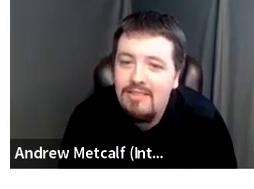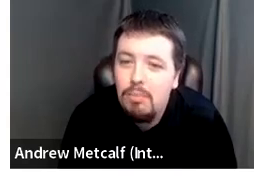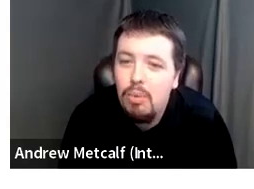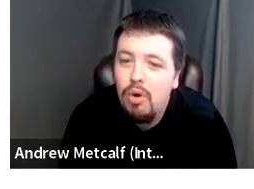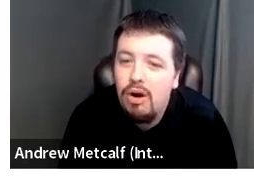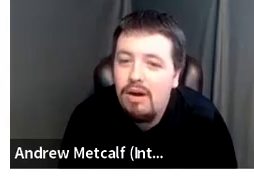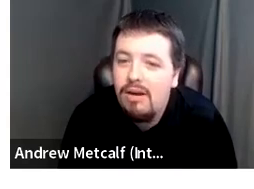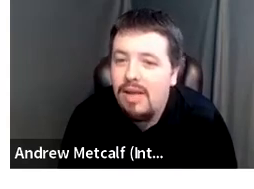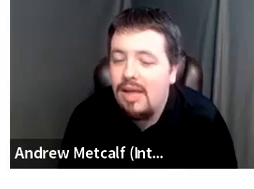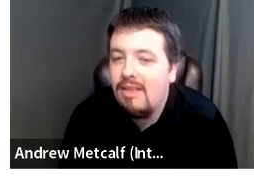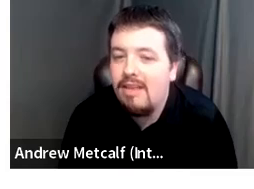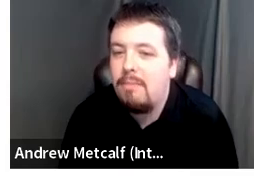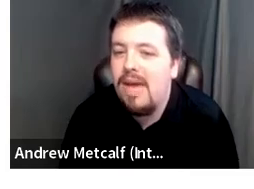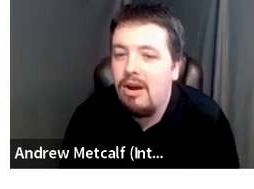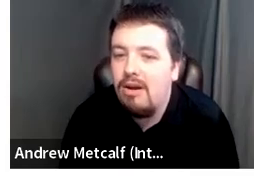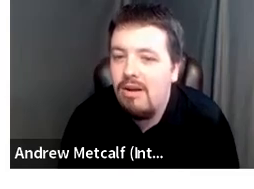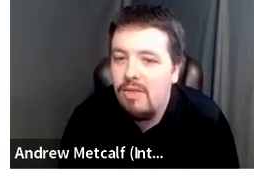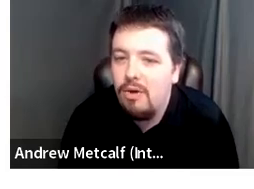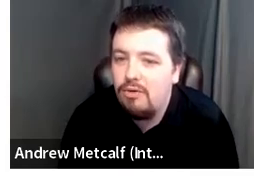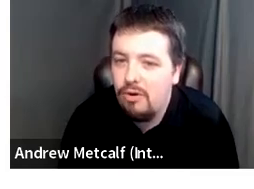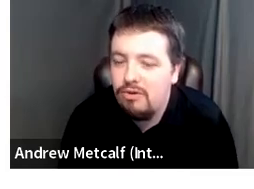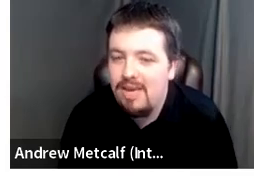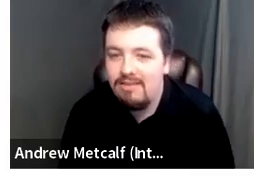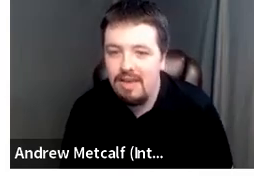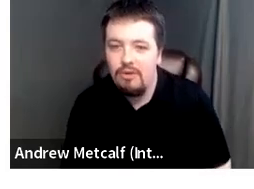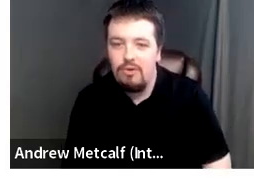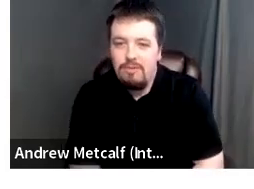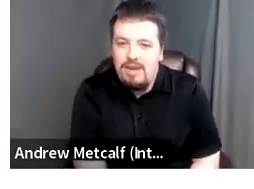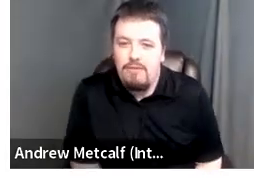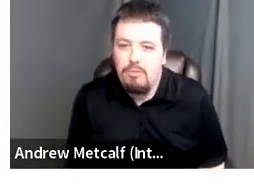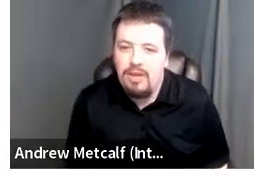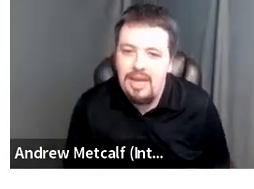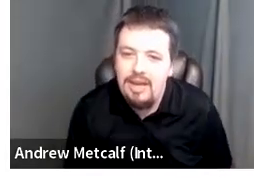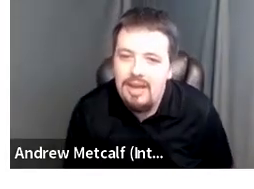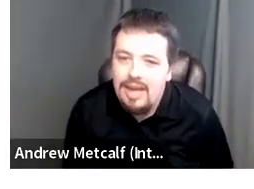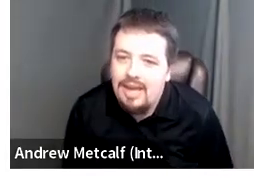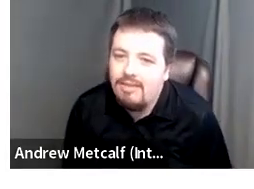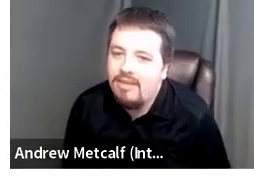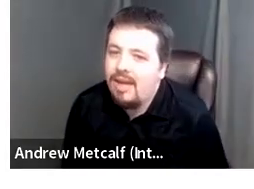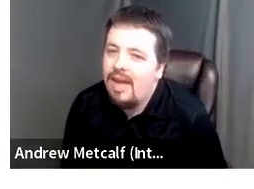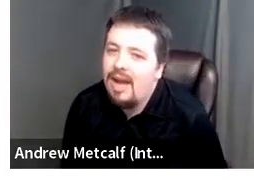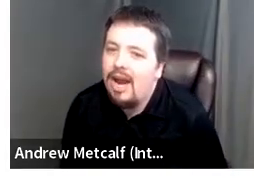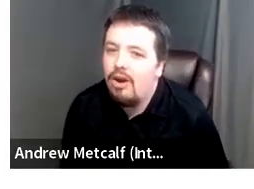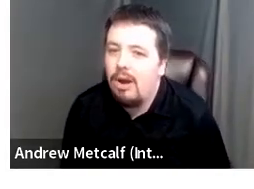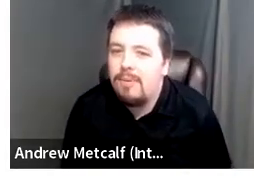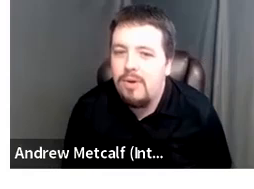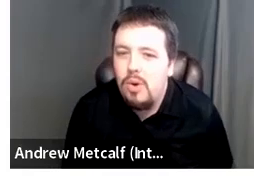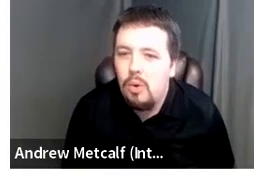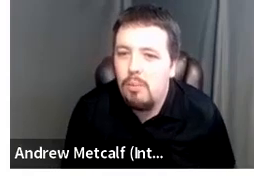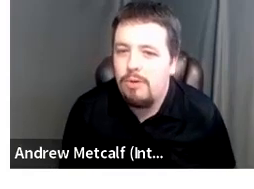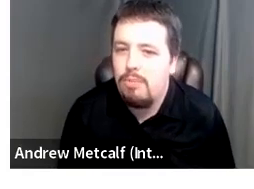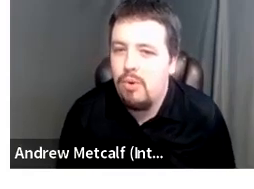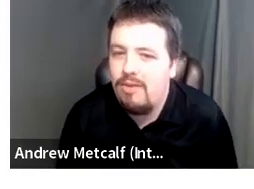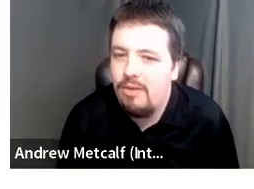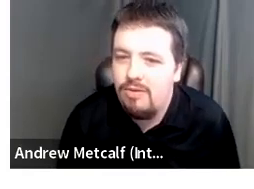saying that's better than those who don't speak. Saying those who speak verbally is a higher up